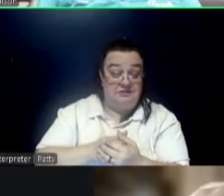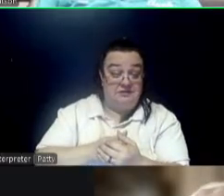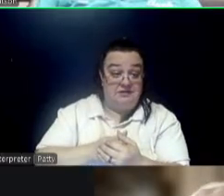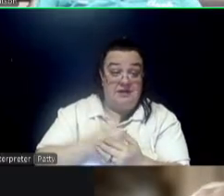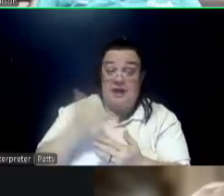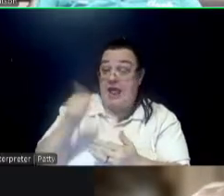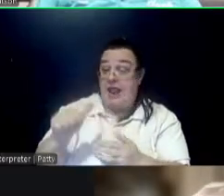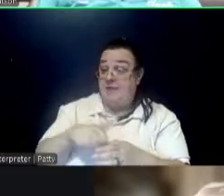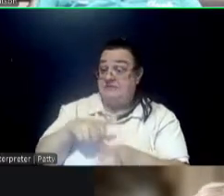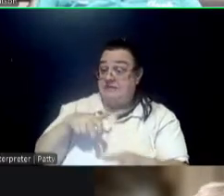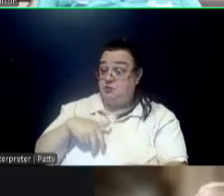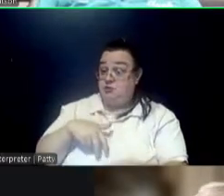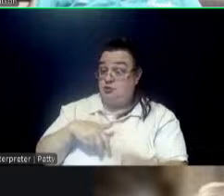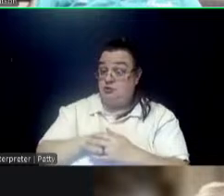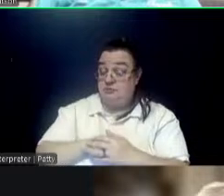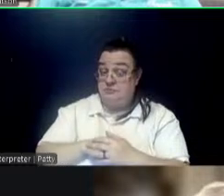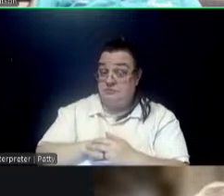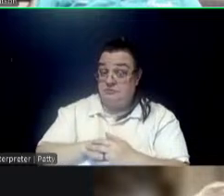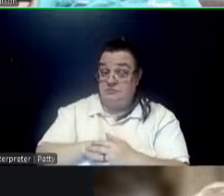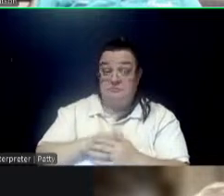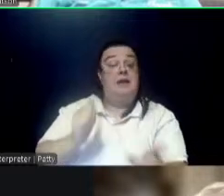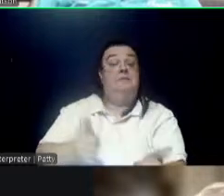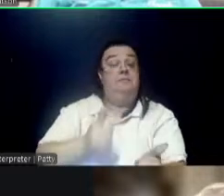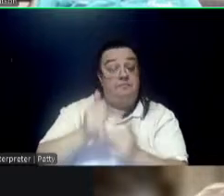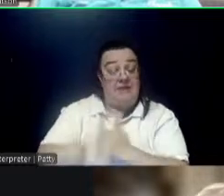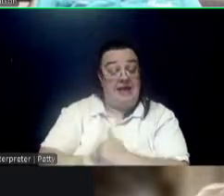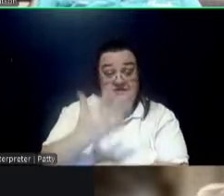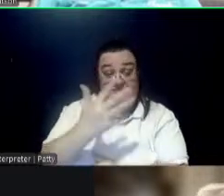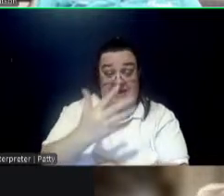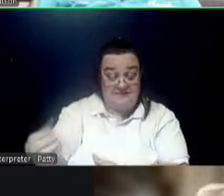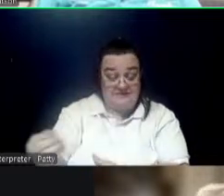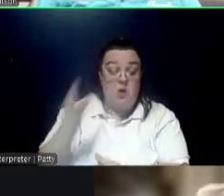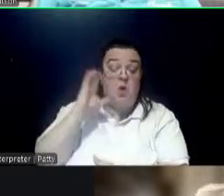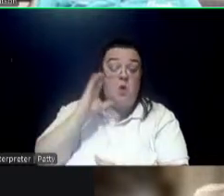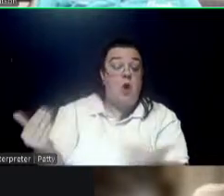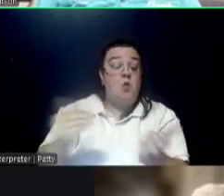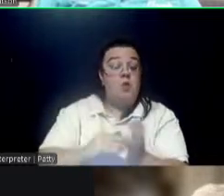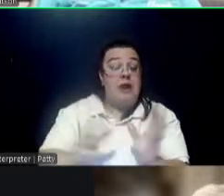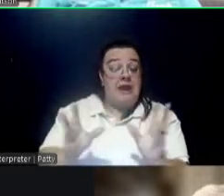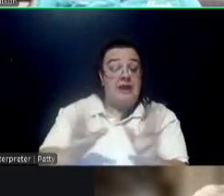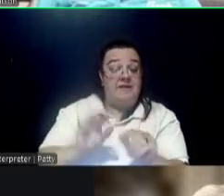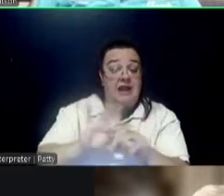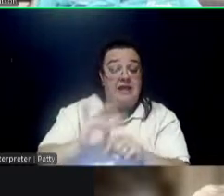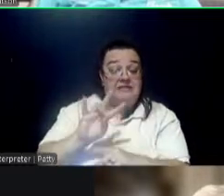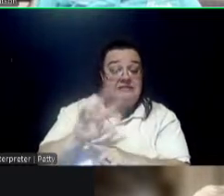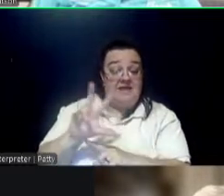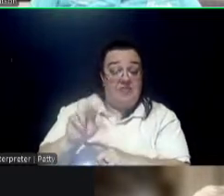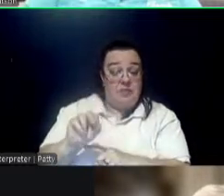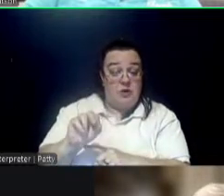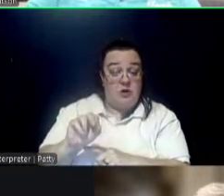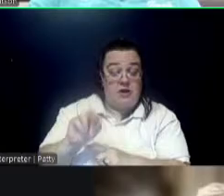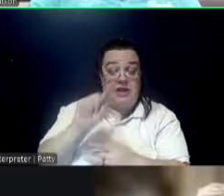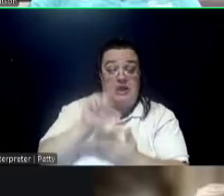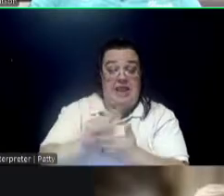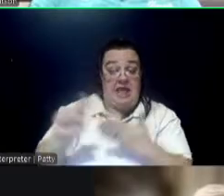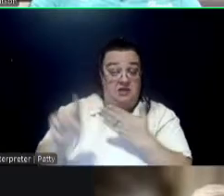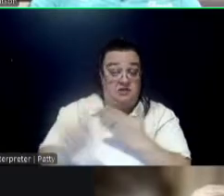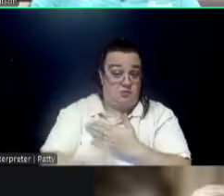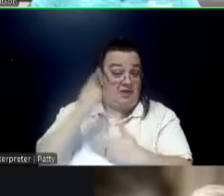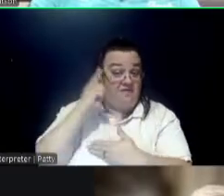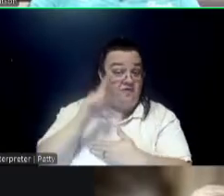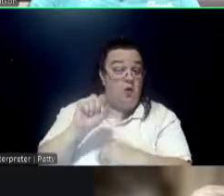Any abstentions? The motion passes 5-0. We will reconvene at 7:30 a week from tonight for the work